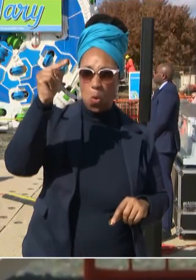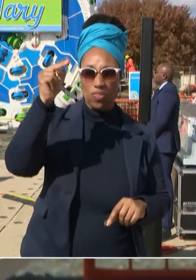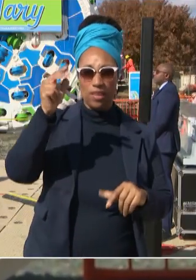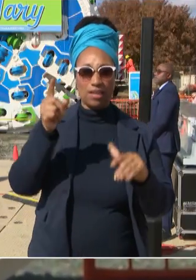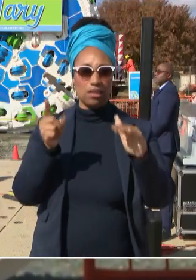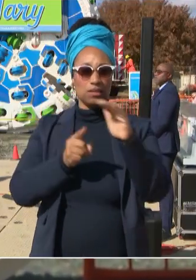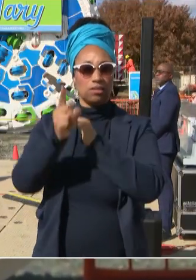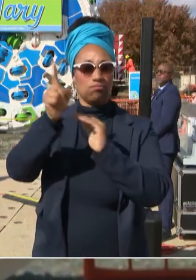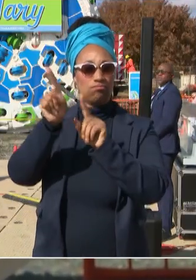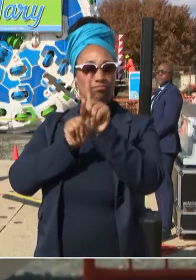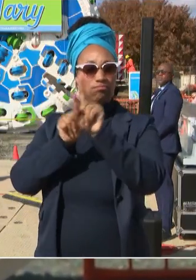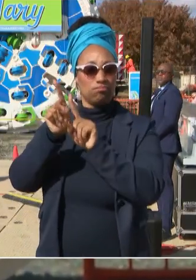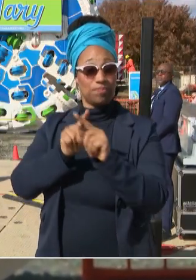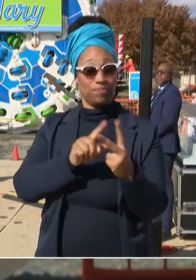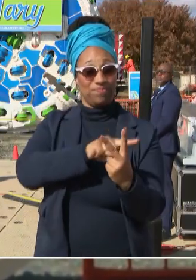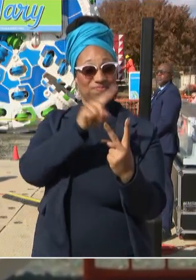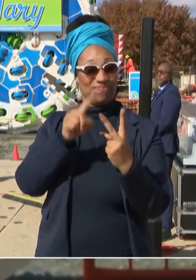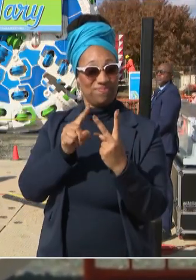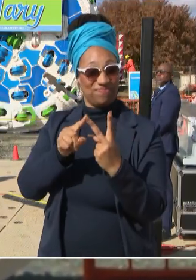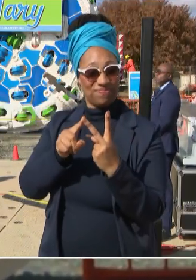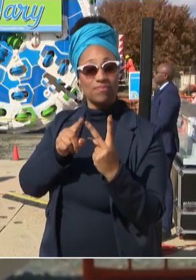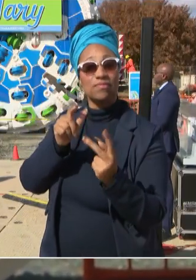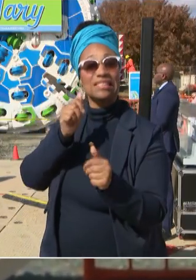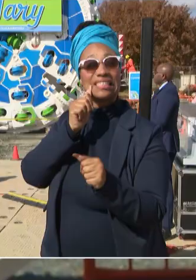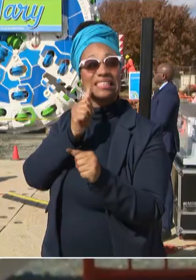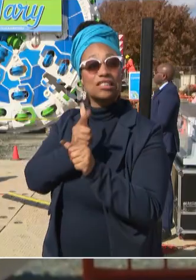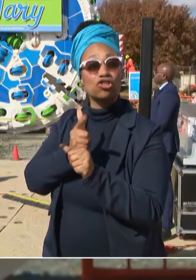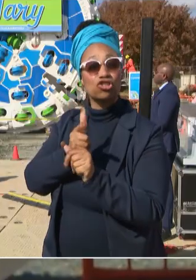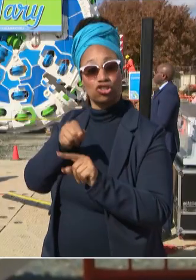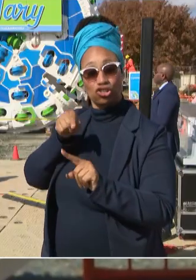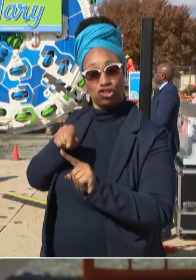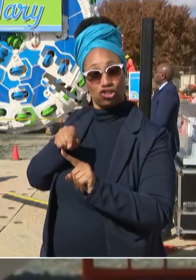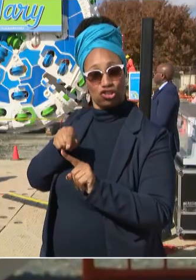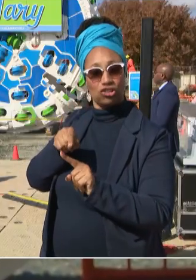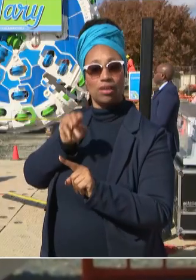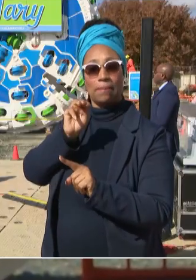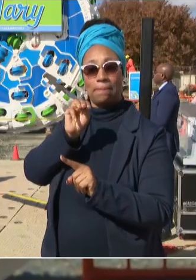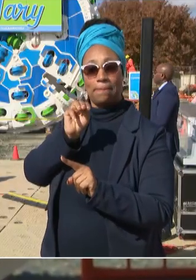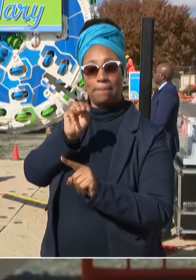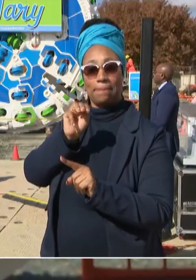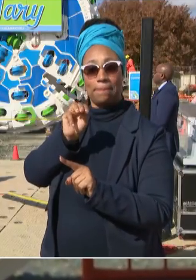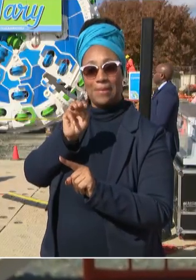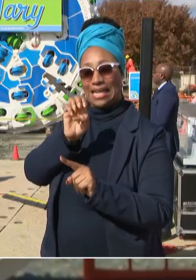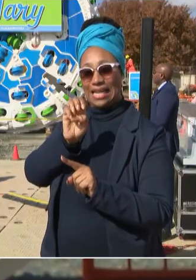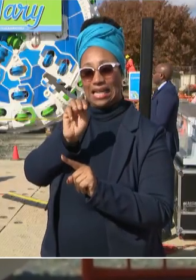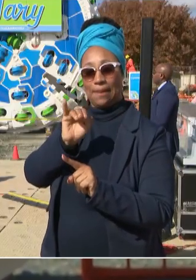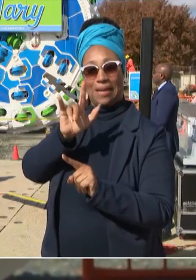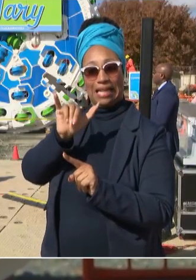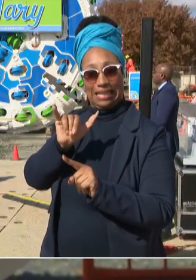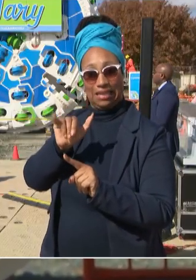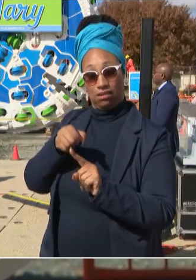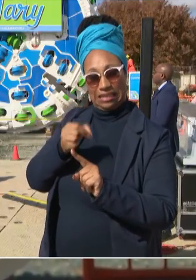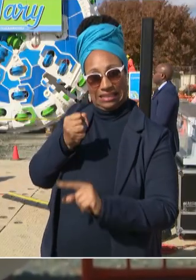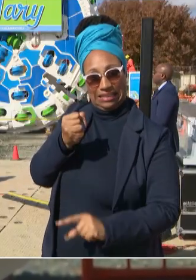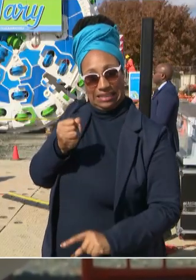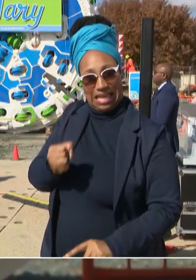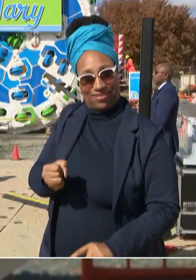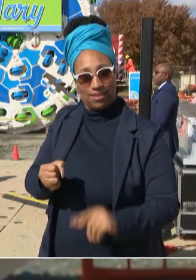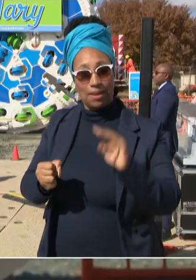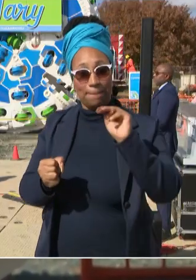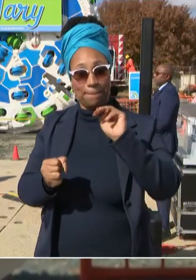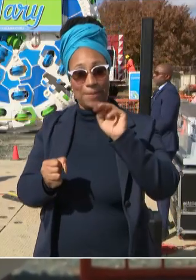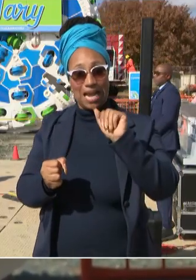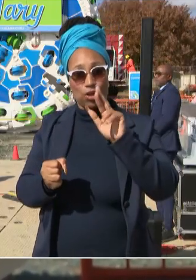south. And together they're going to do the important work of getting and keeping the Potomac River clean.